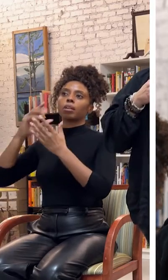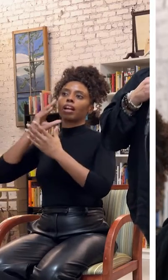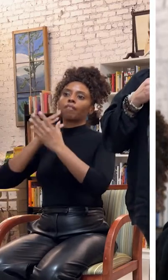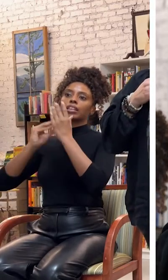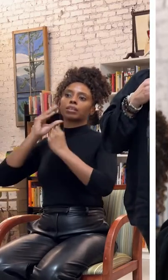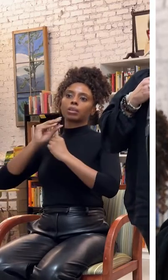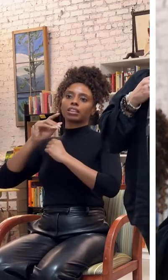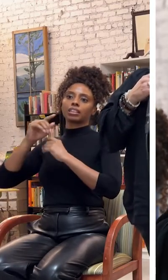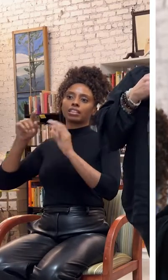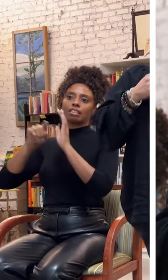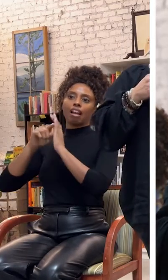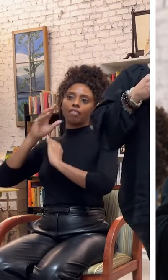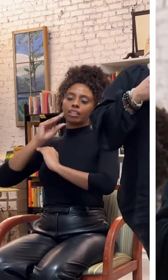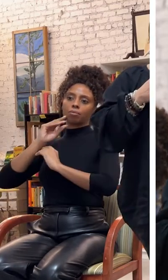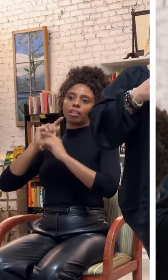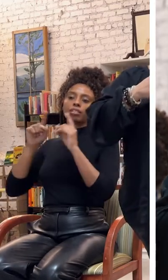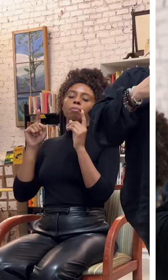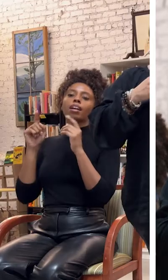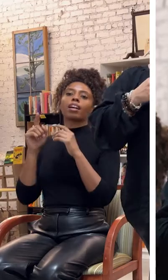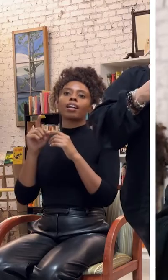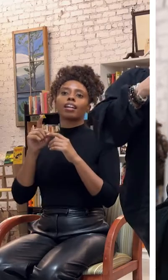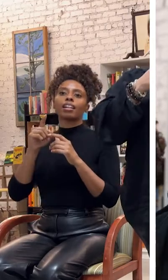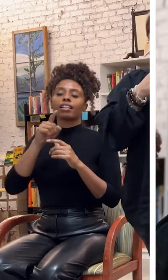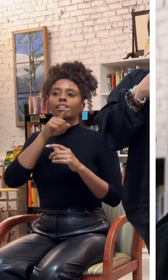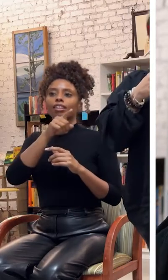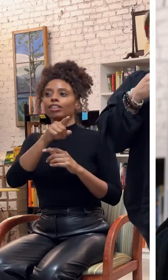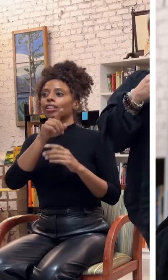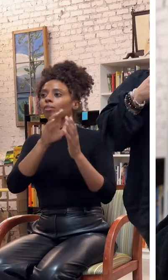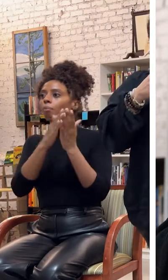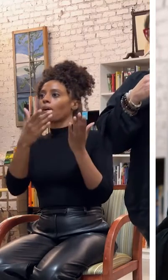the manifestation of joy is the book that he wrote.